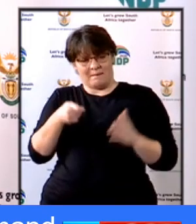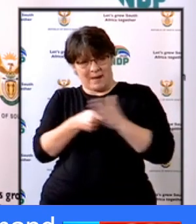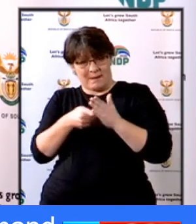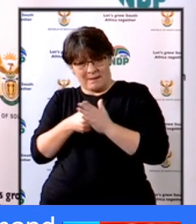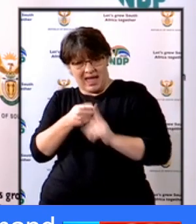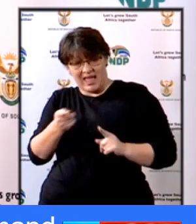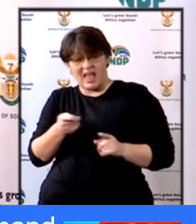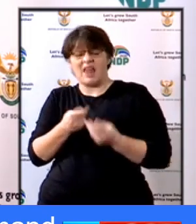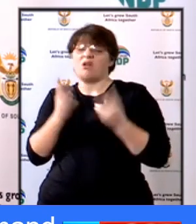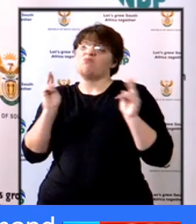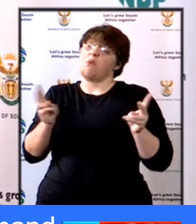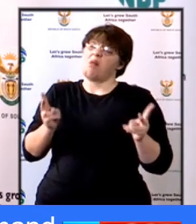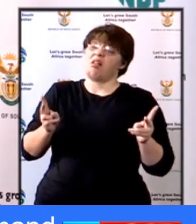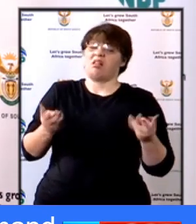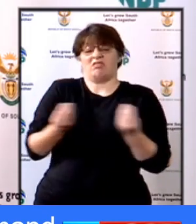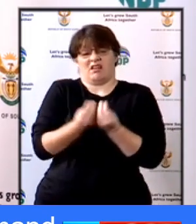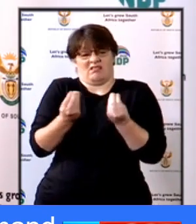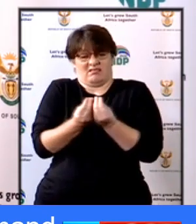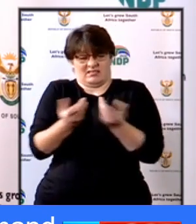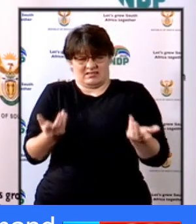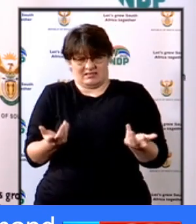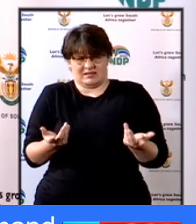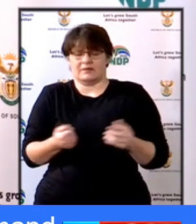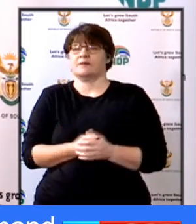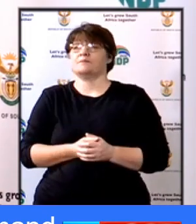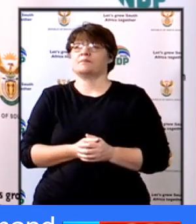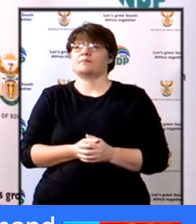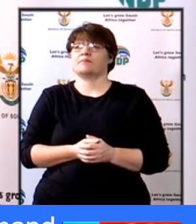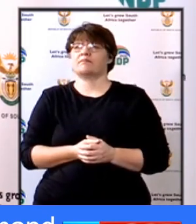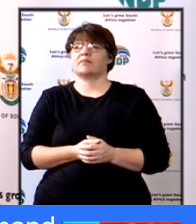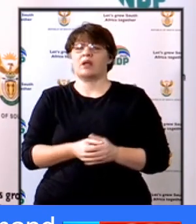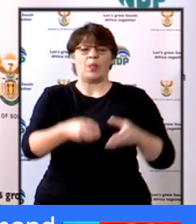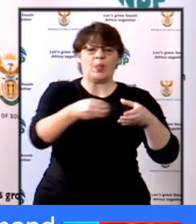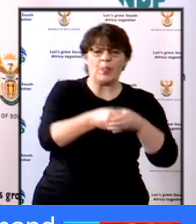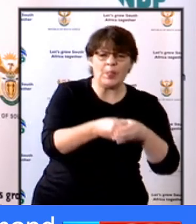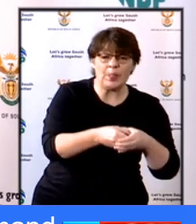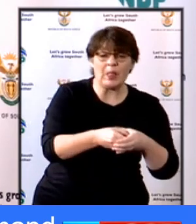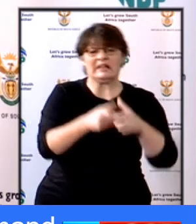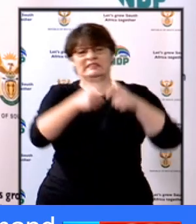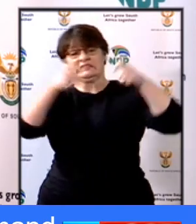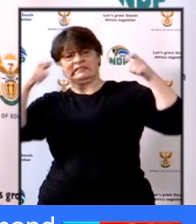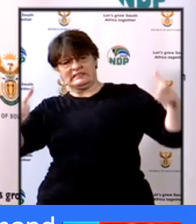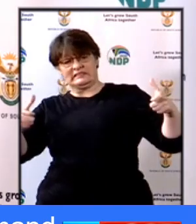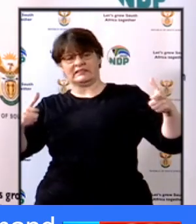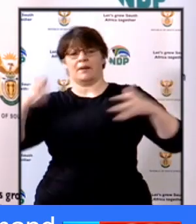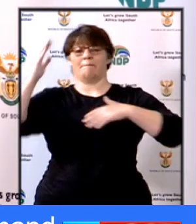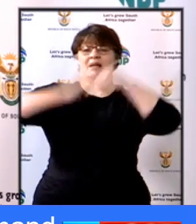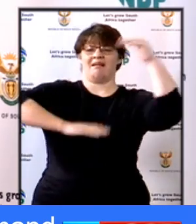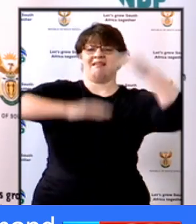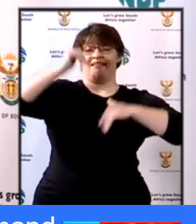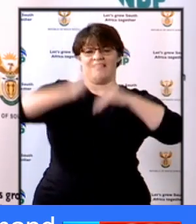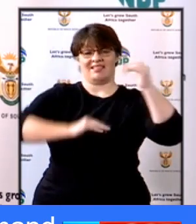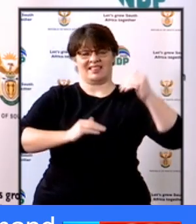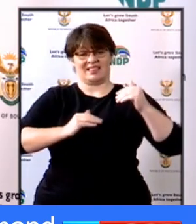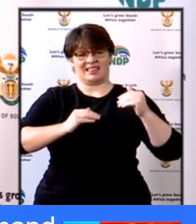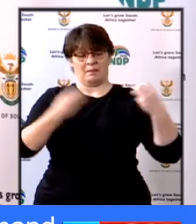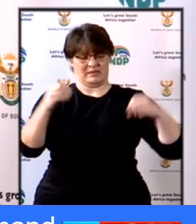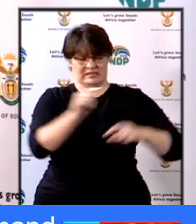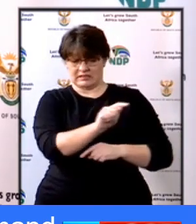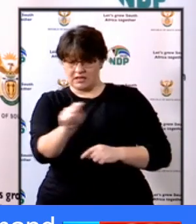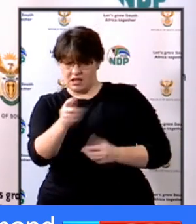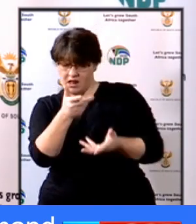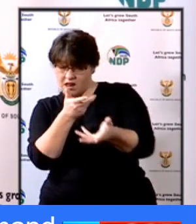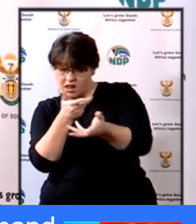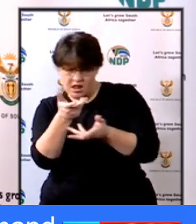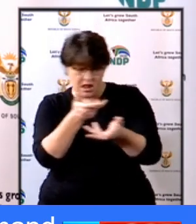goods. We've met with construction companies, small ones as well as large ones. And all of these